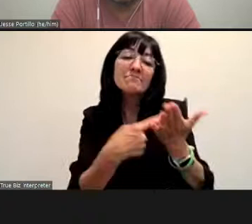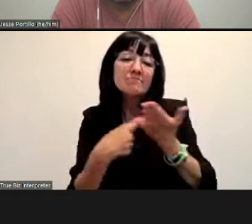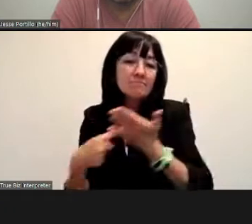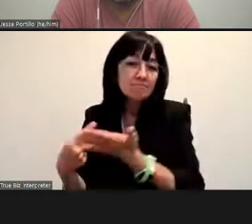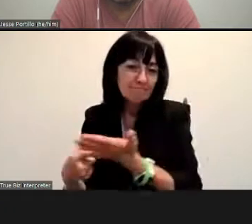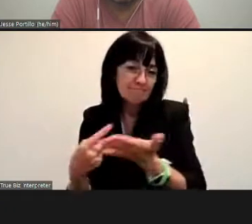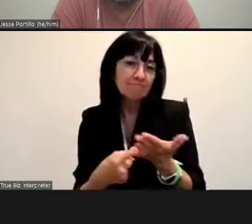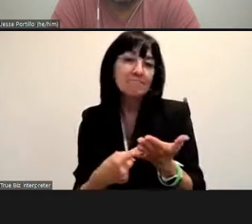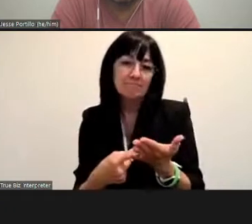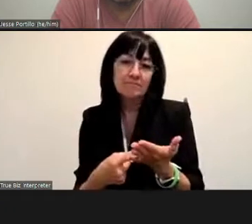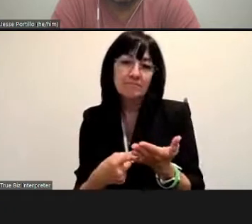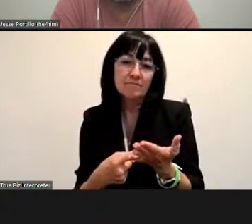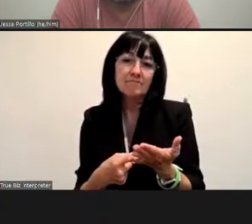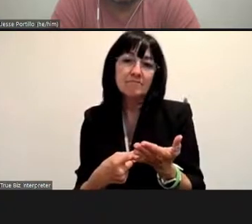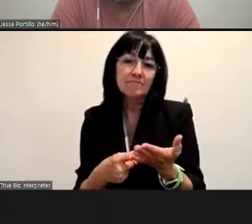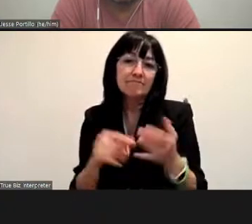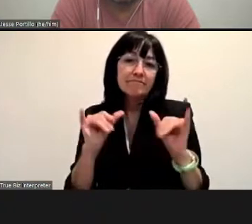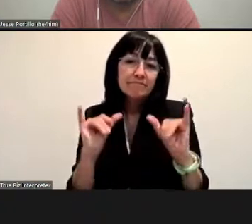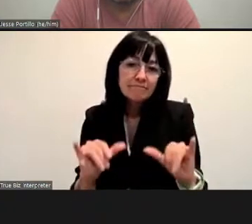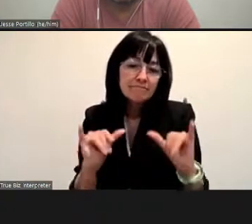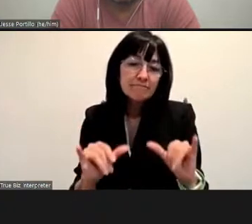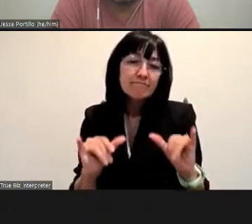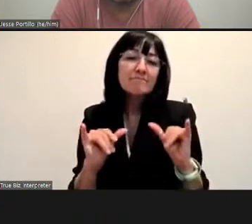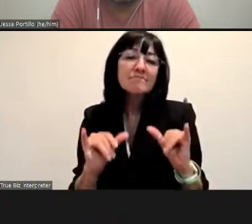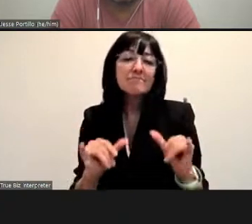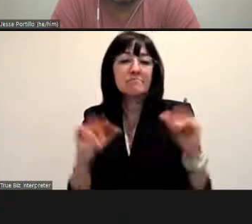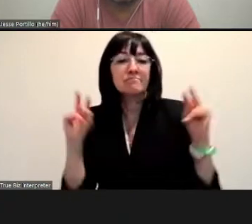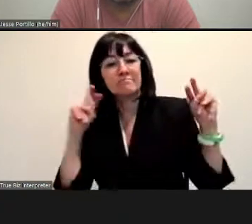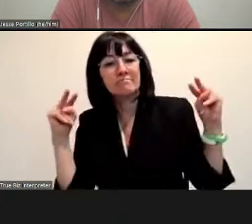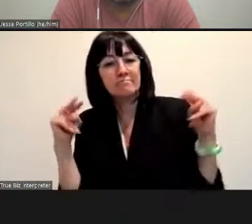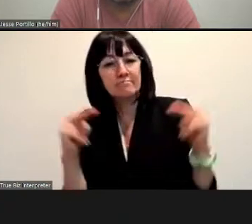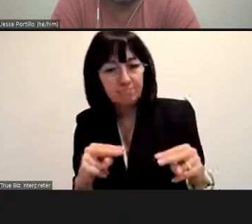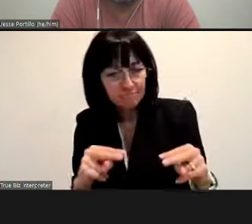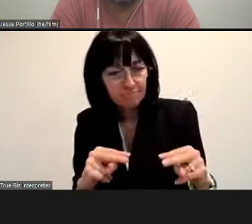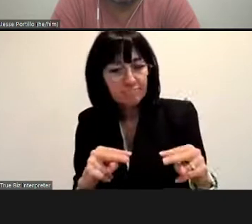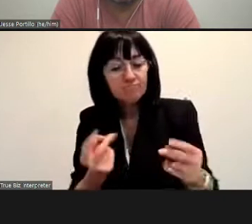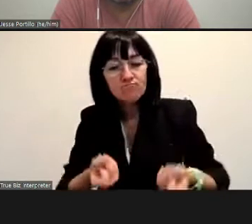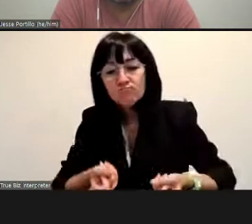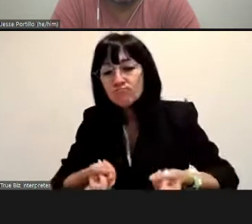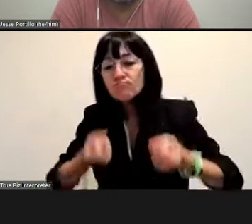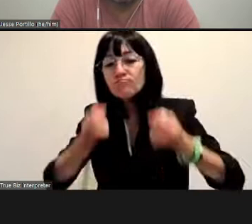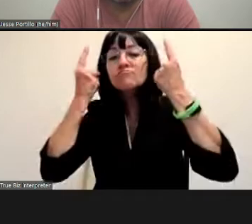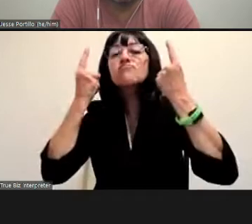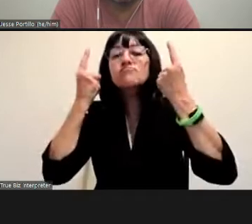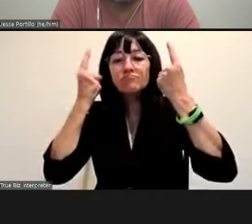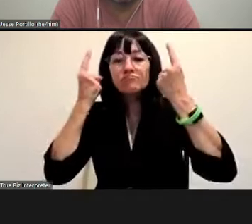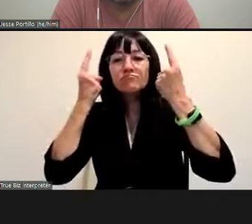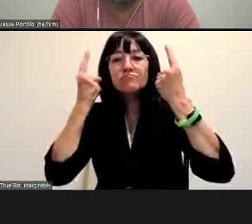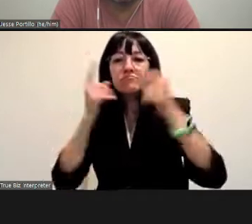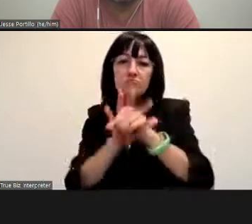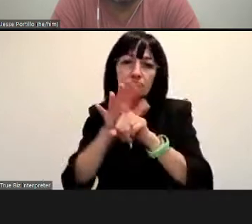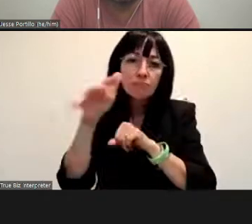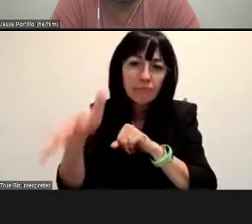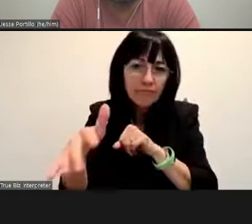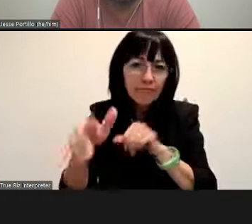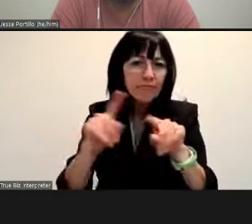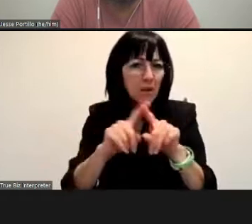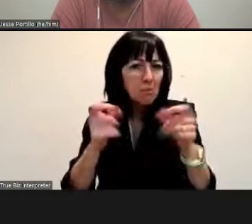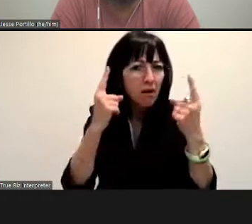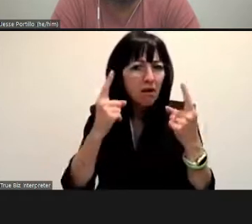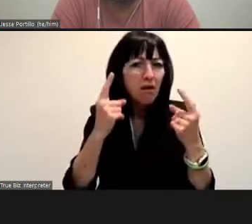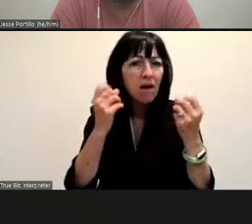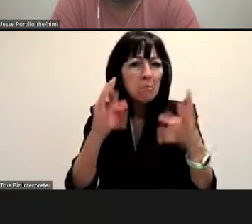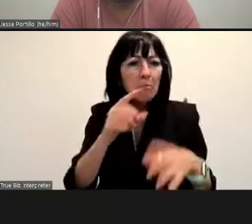abundance, but a lot of people and institutions are feeling a lot of scarcity and fear.